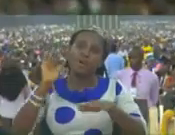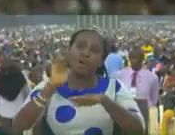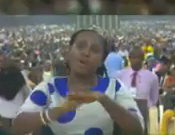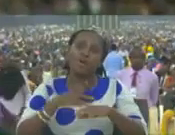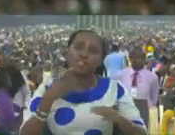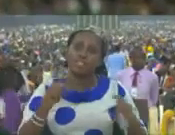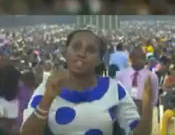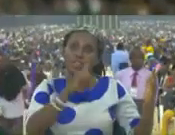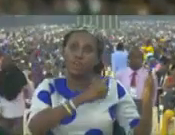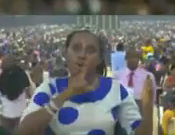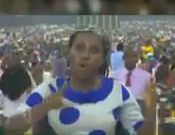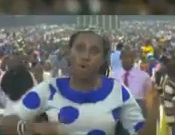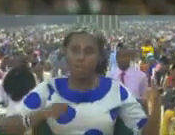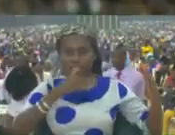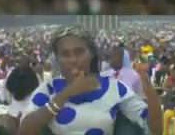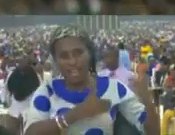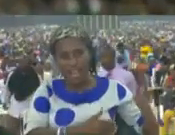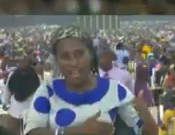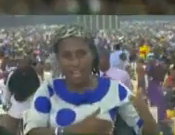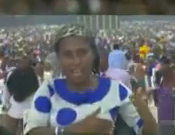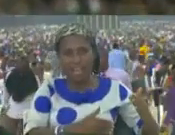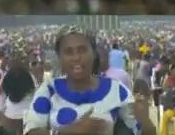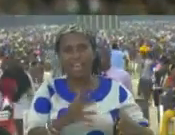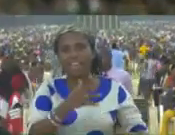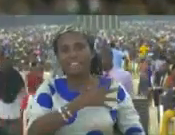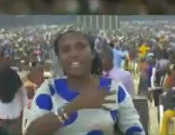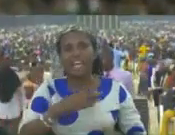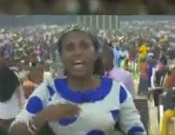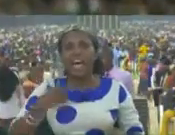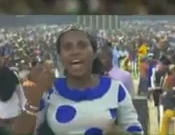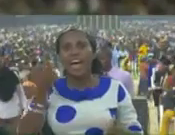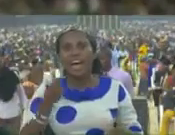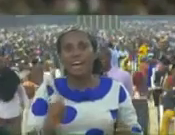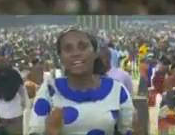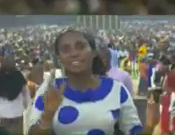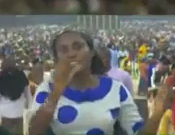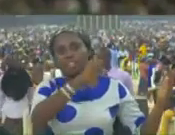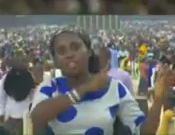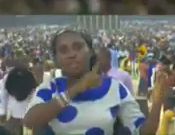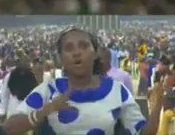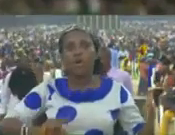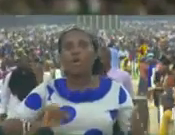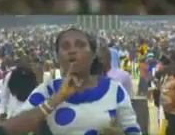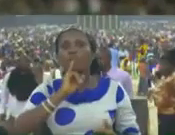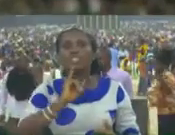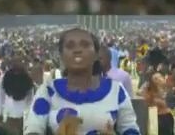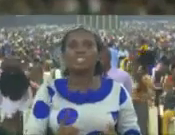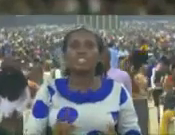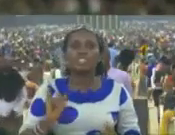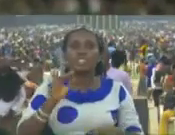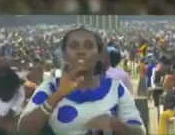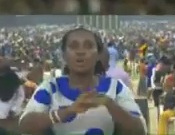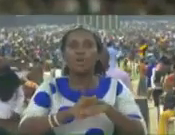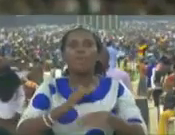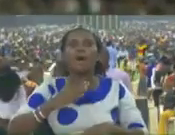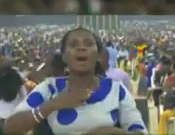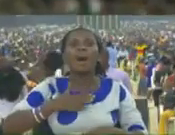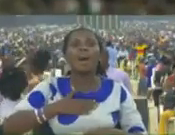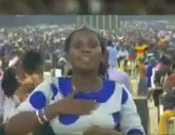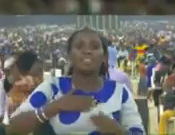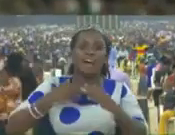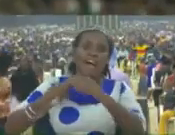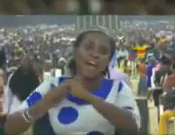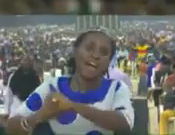I am on the Lord's side. And the Lord is by